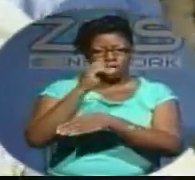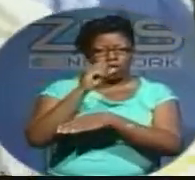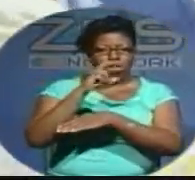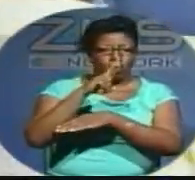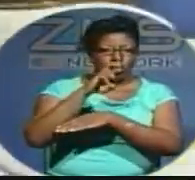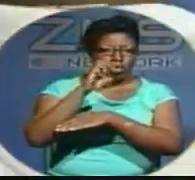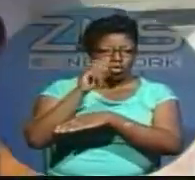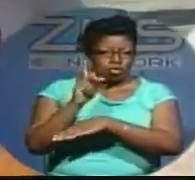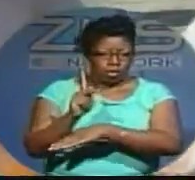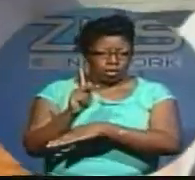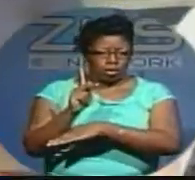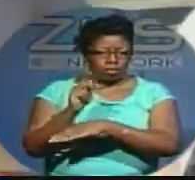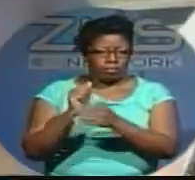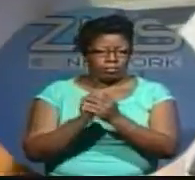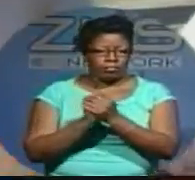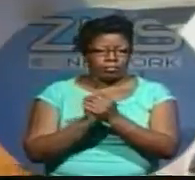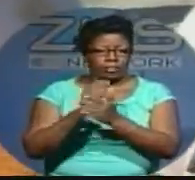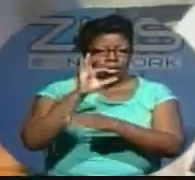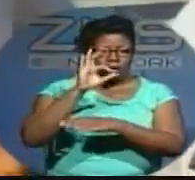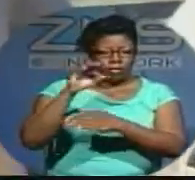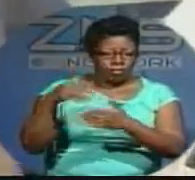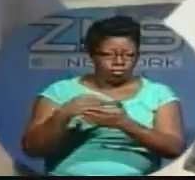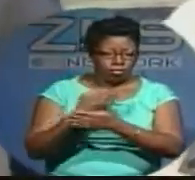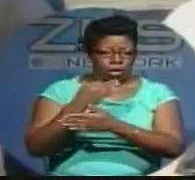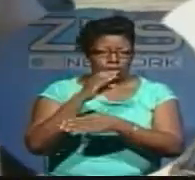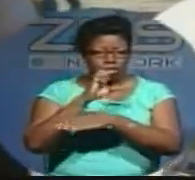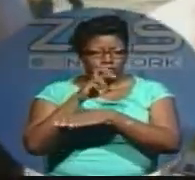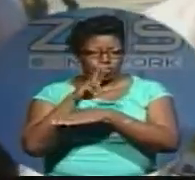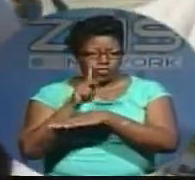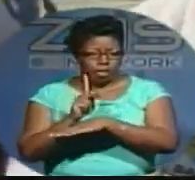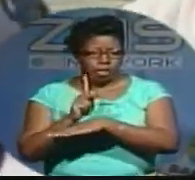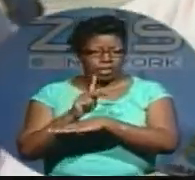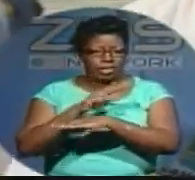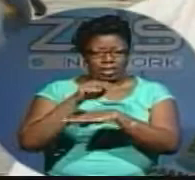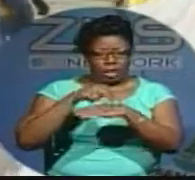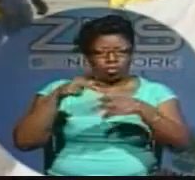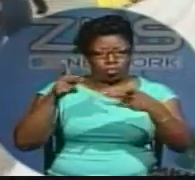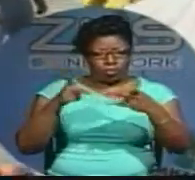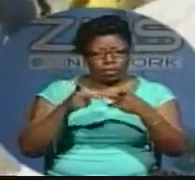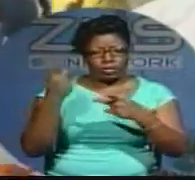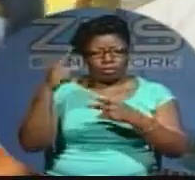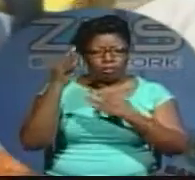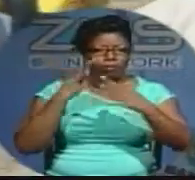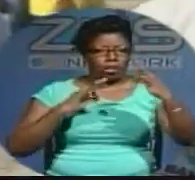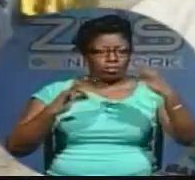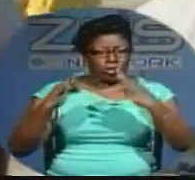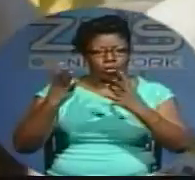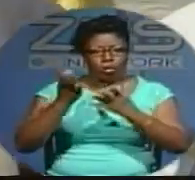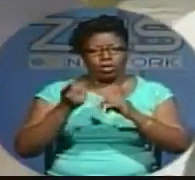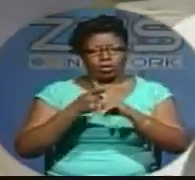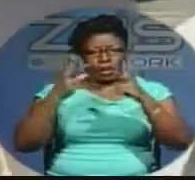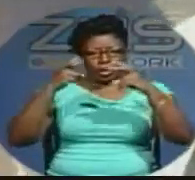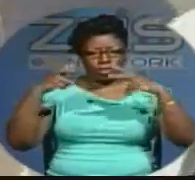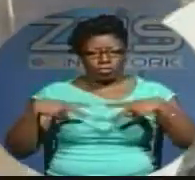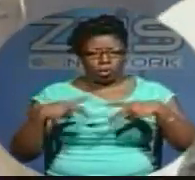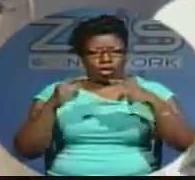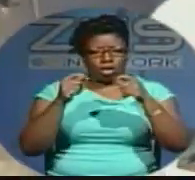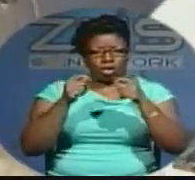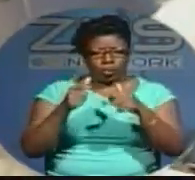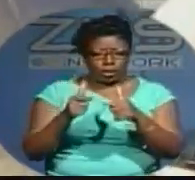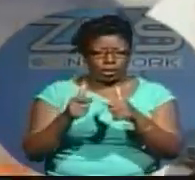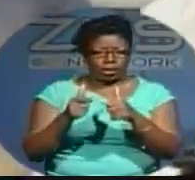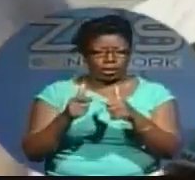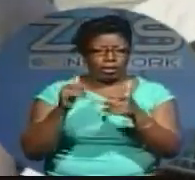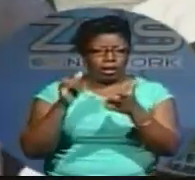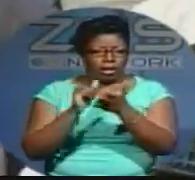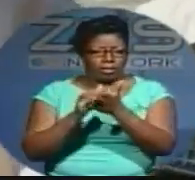Creek is a natural place for festivals. And one of the things I want to explore very quickly as a new government